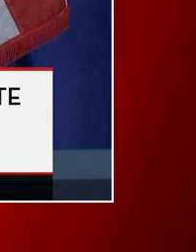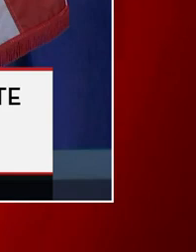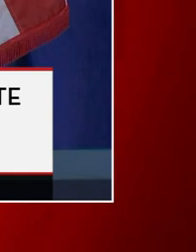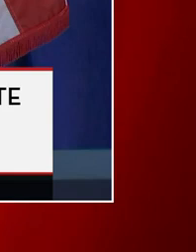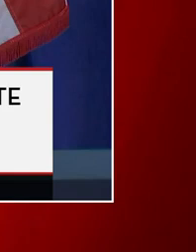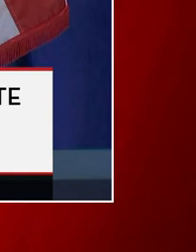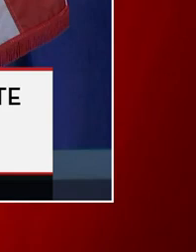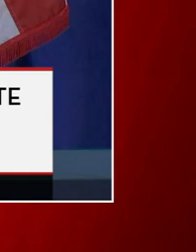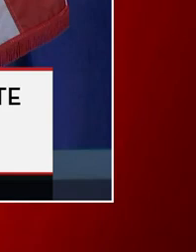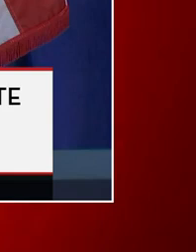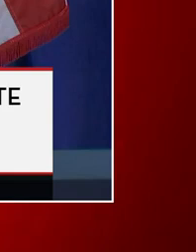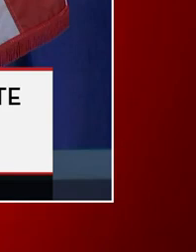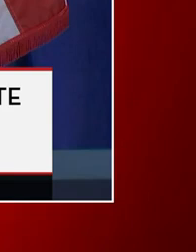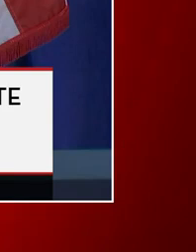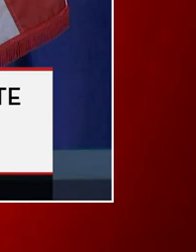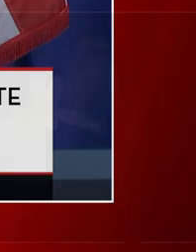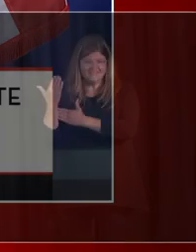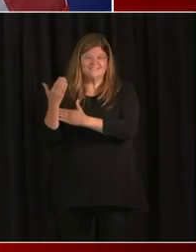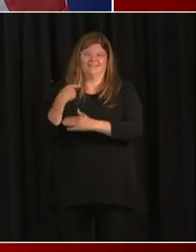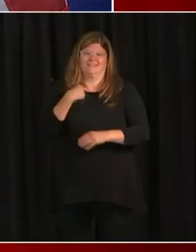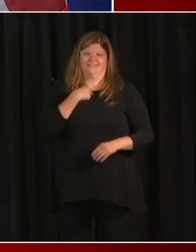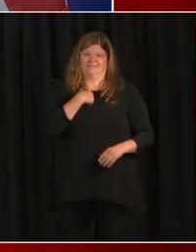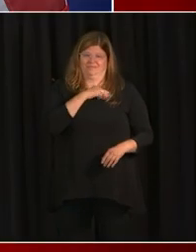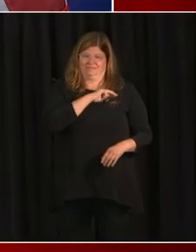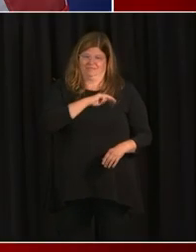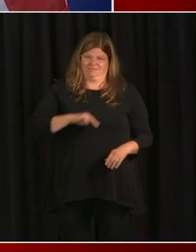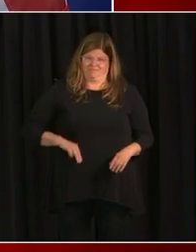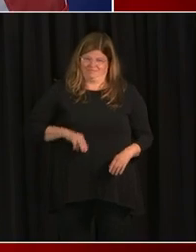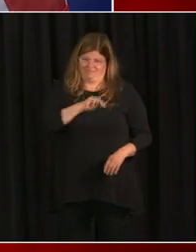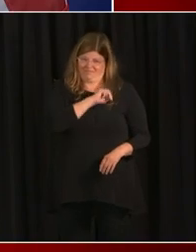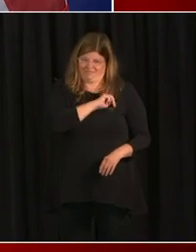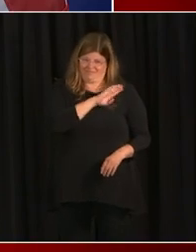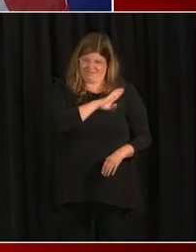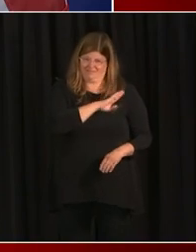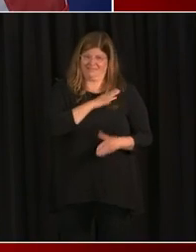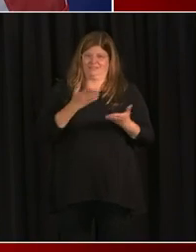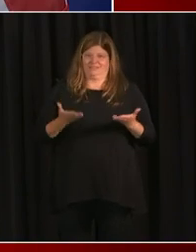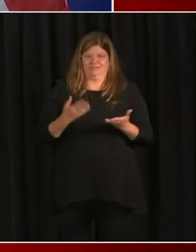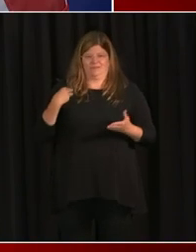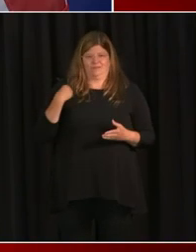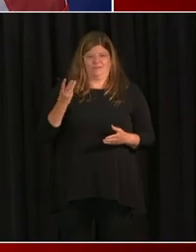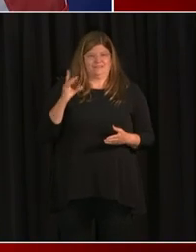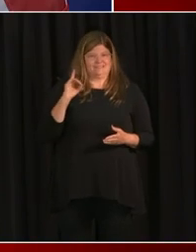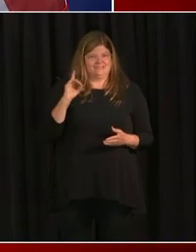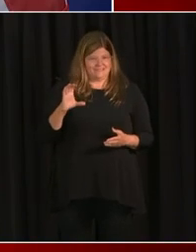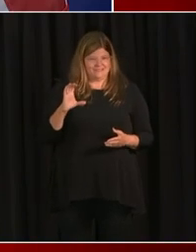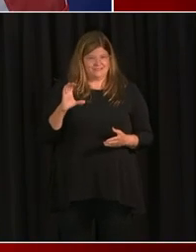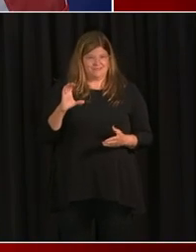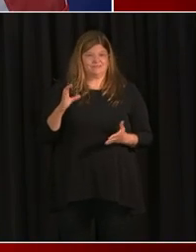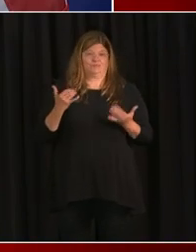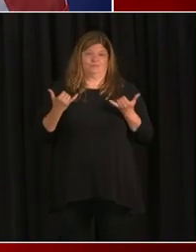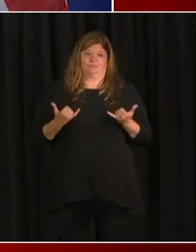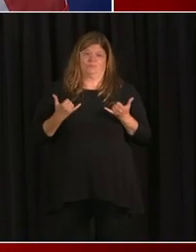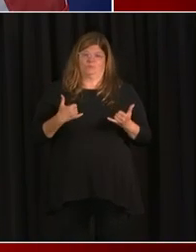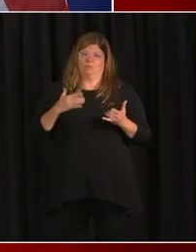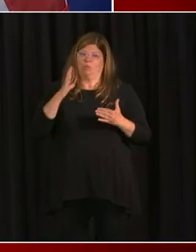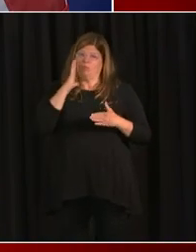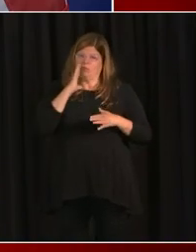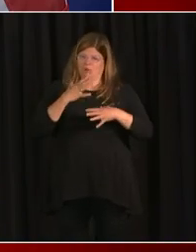Good morning, everyone. I'm Muriel Bowser. I'm the mayor of Washington, D.C. Today, we're going to provide a